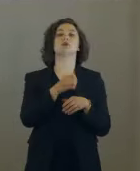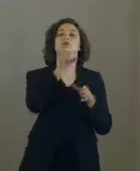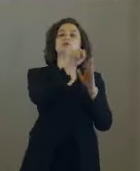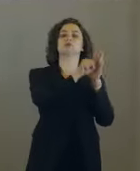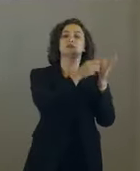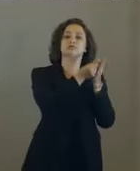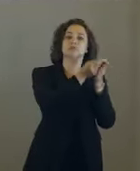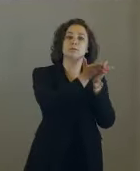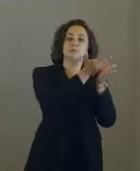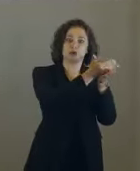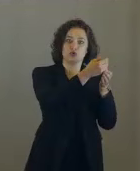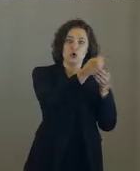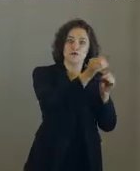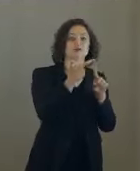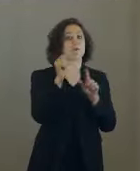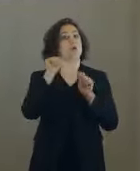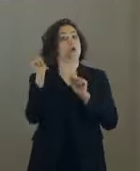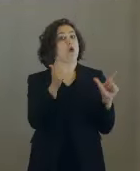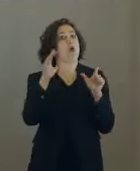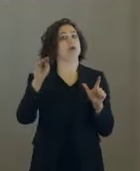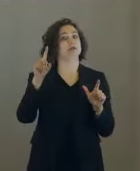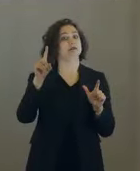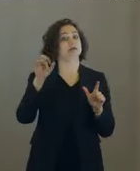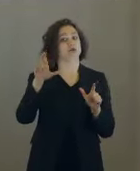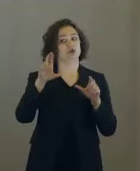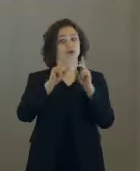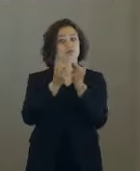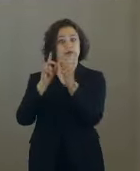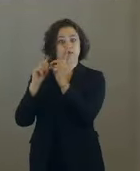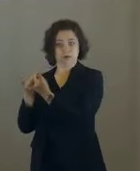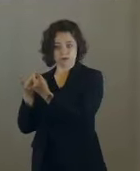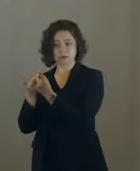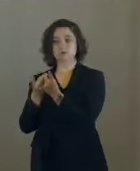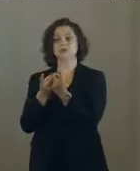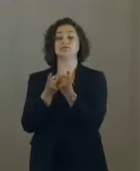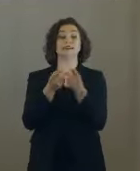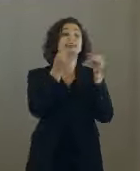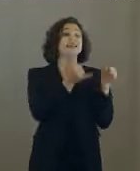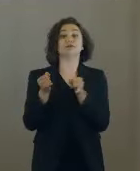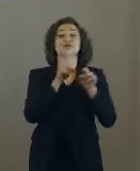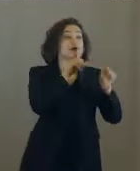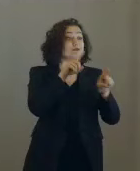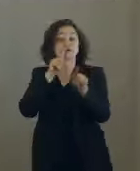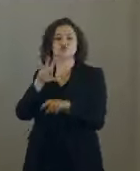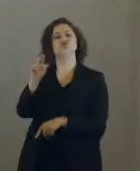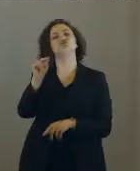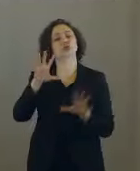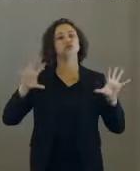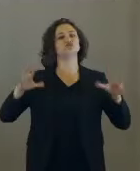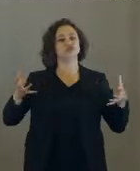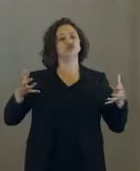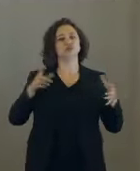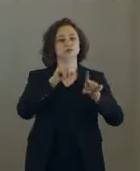office on behalf of all the departments. We did not answer individually. It was a group